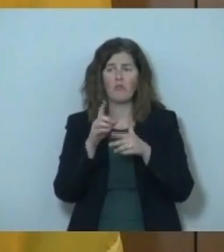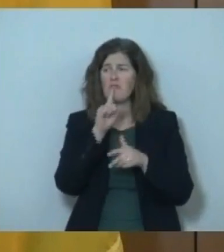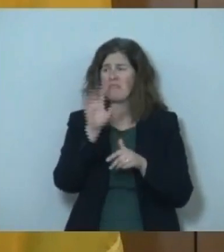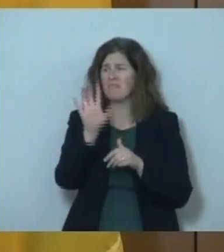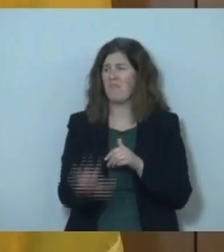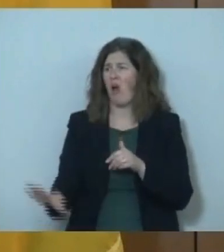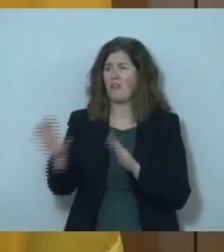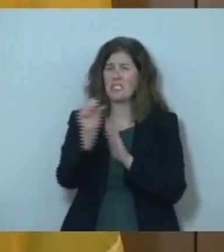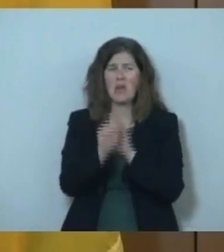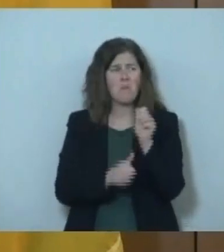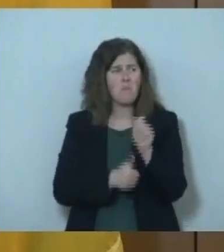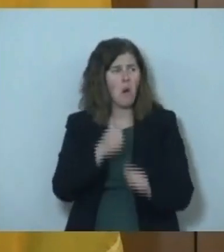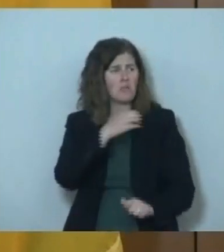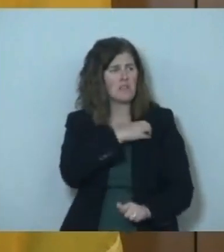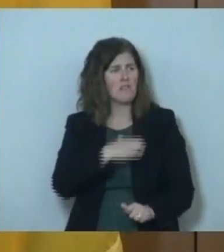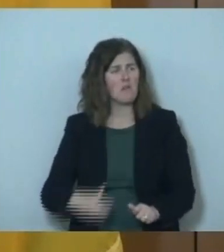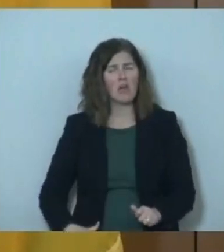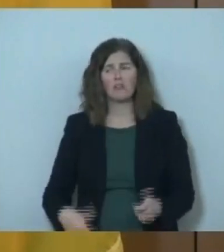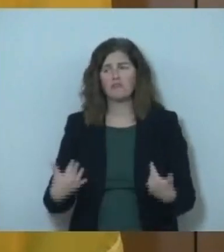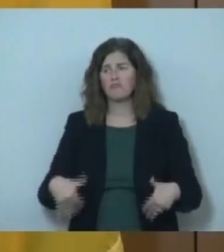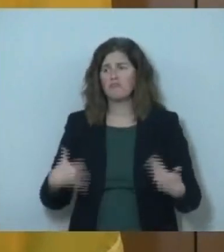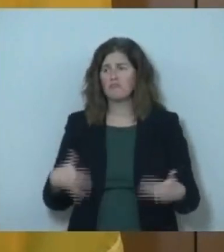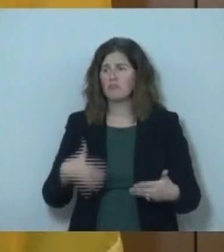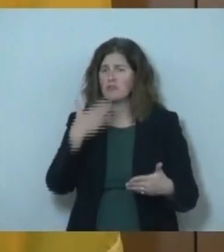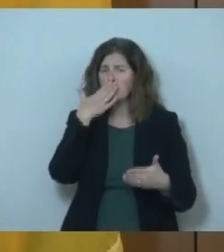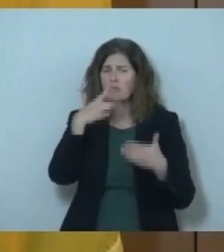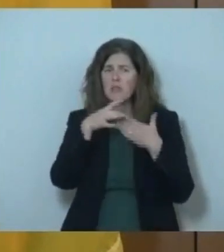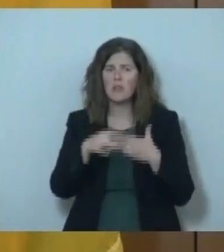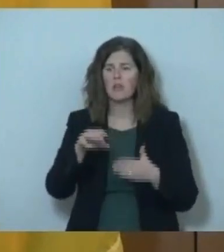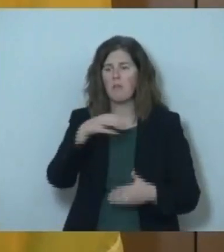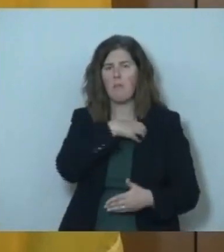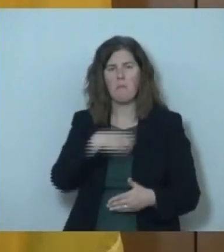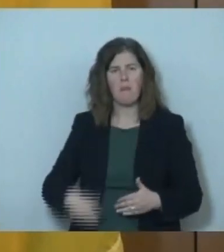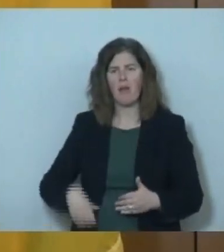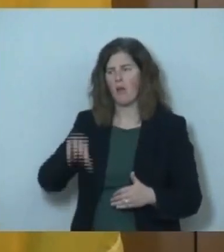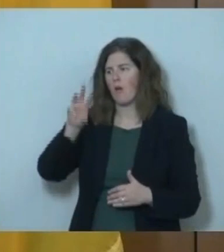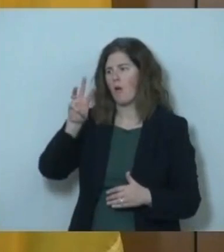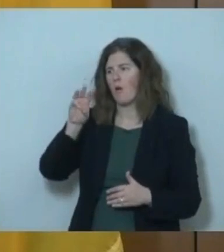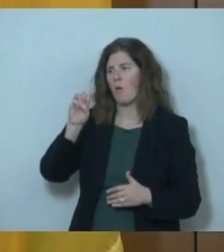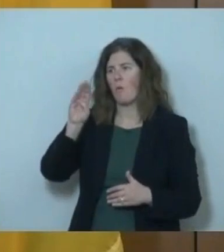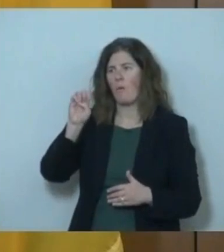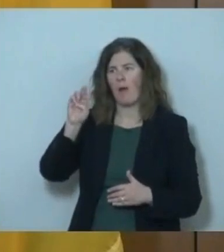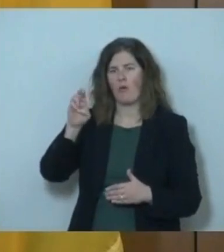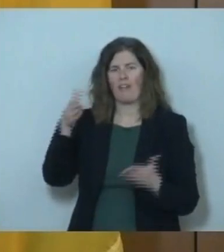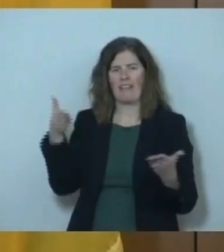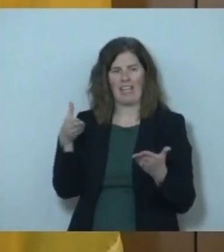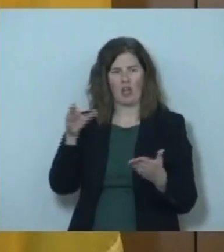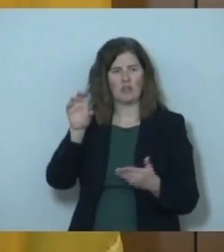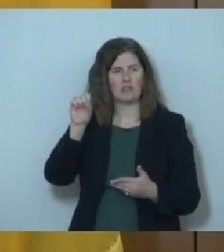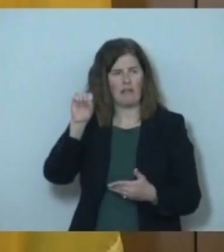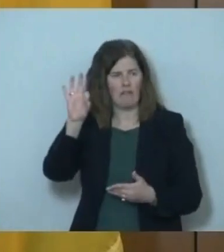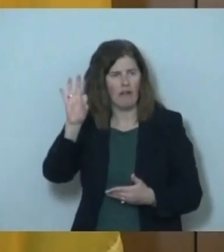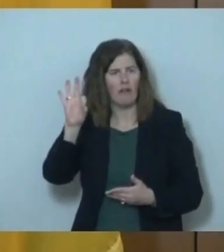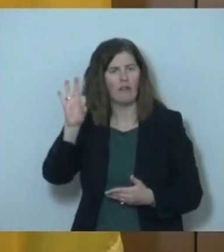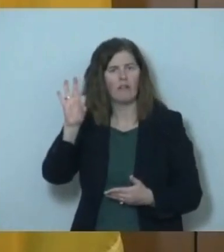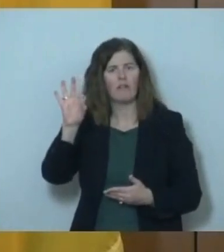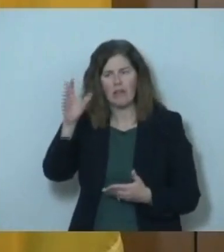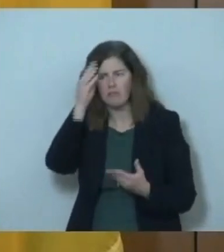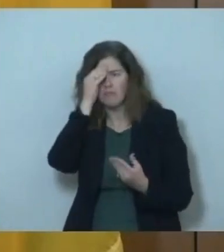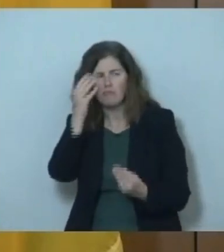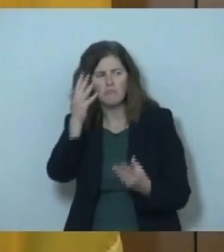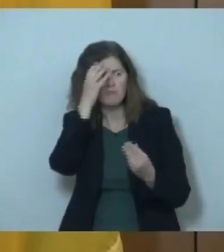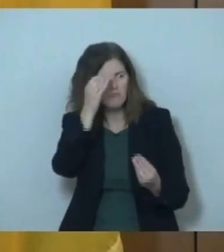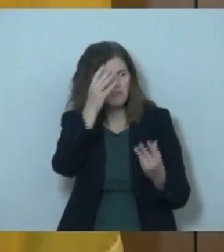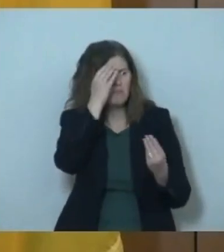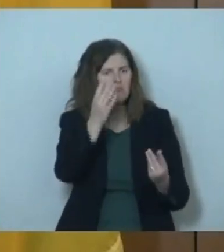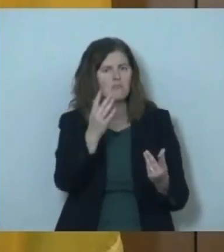the state are showing incredible leadership. Mayor Weber, early on here in Santa Fe, counseled any number of